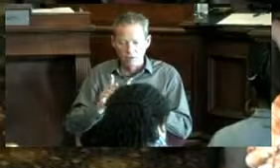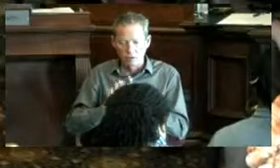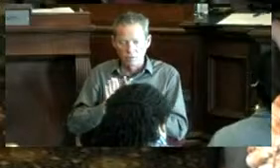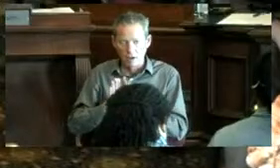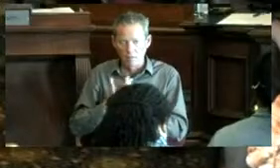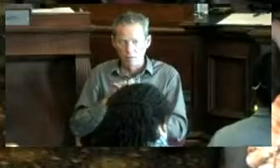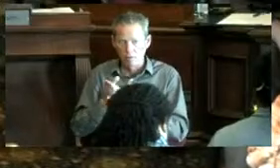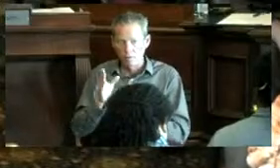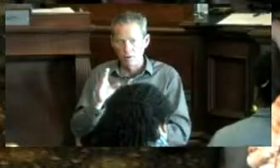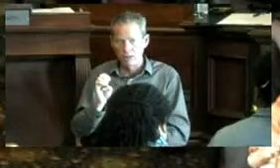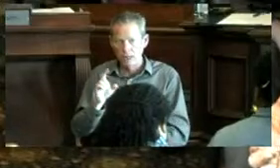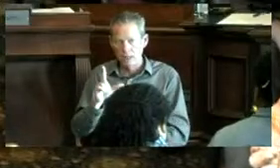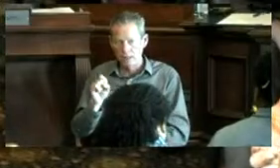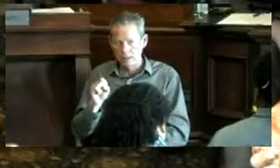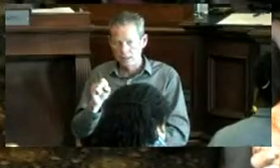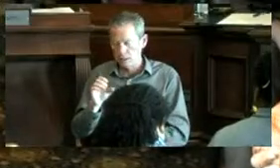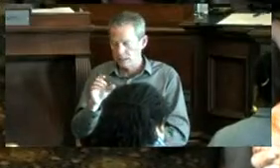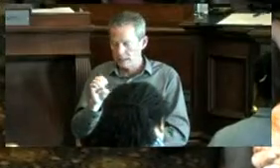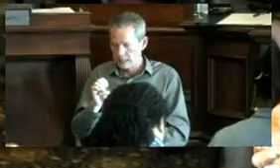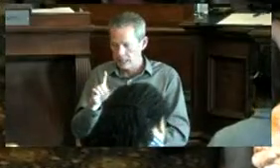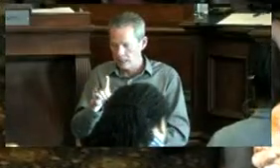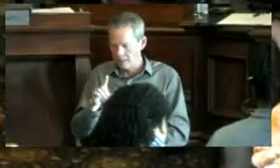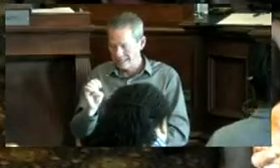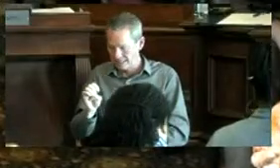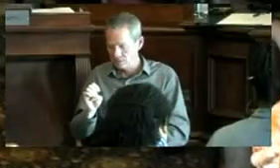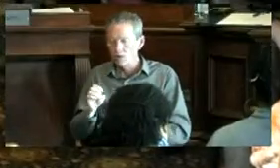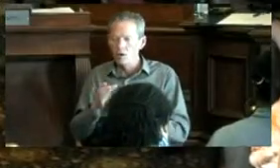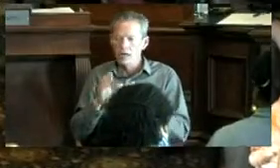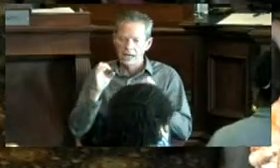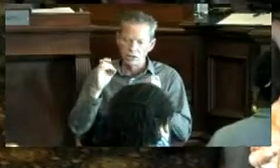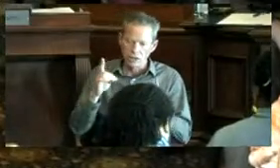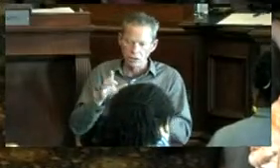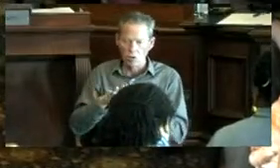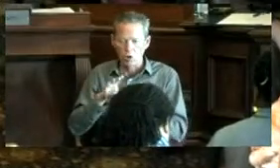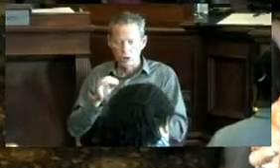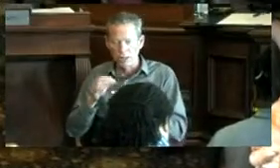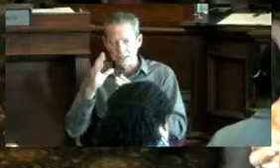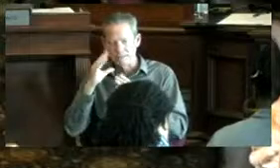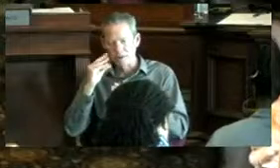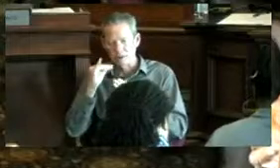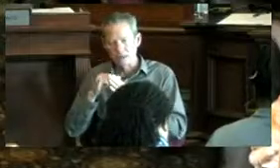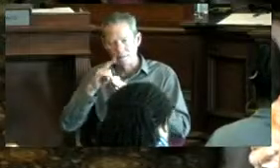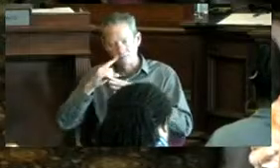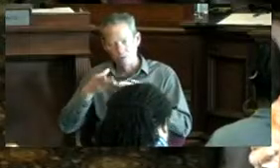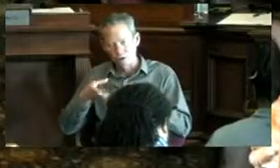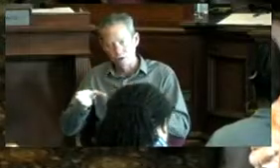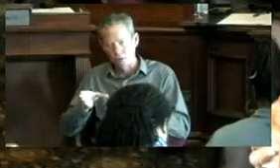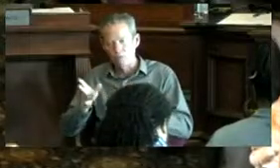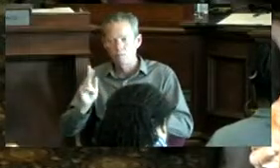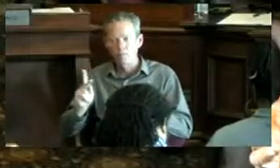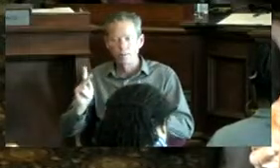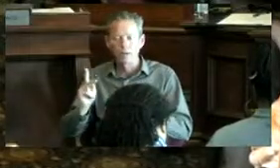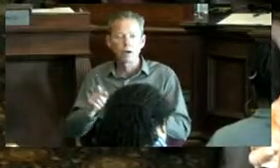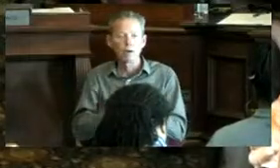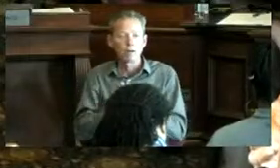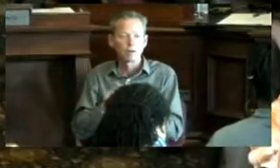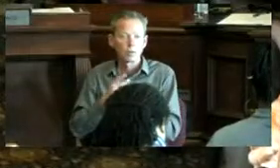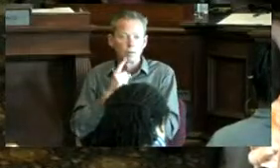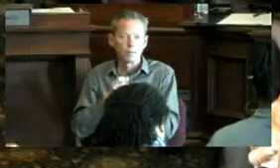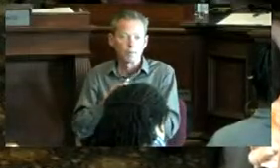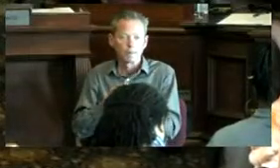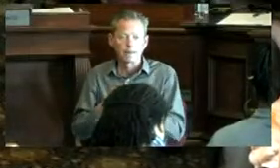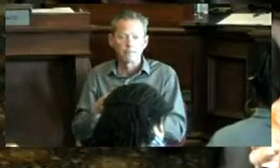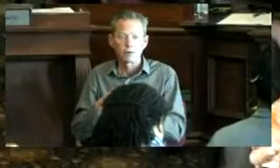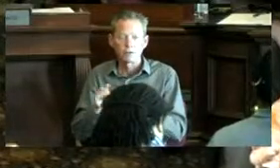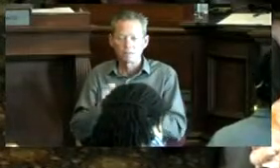through our ELEs, which is our educational learning experiences. That's going to be geared for the general public. And then also we want to support the first